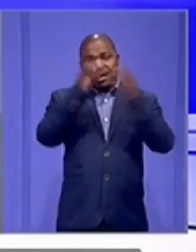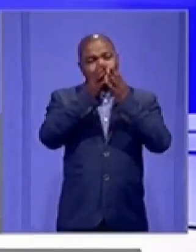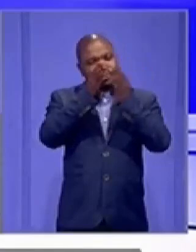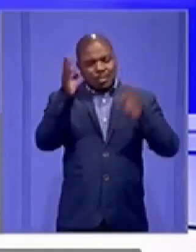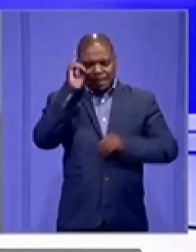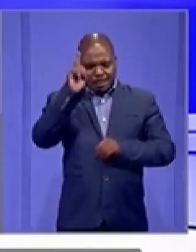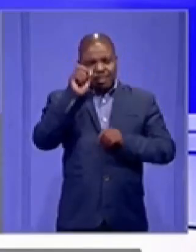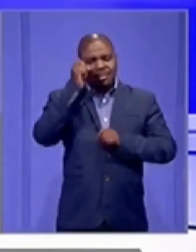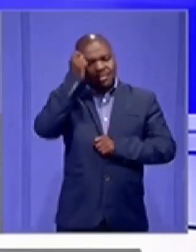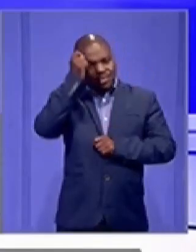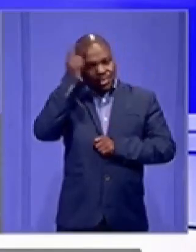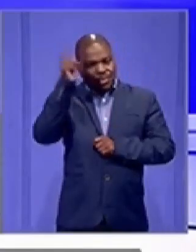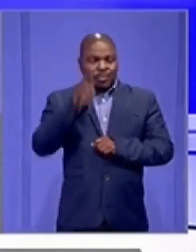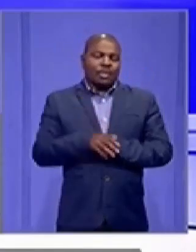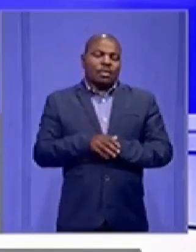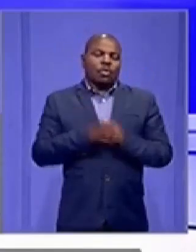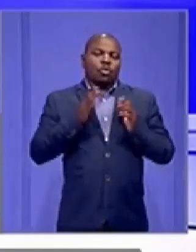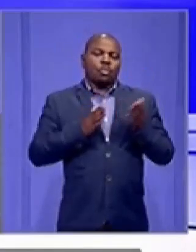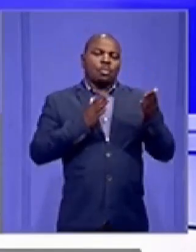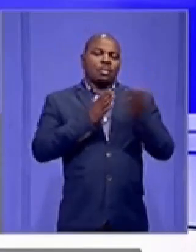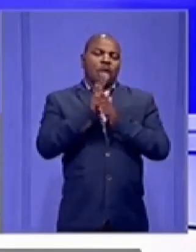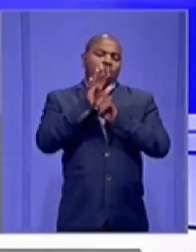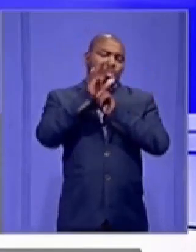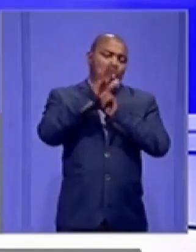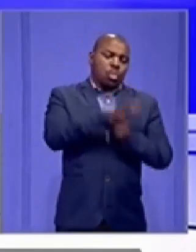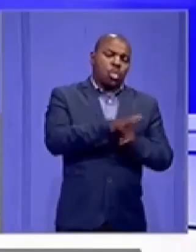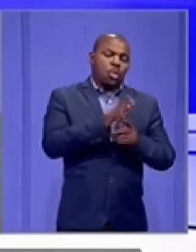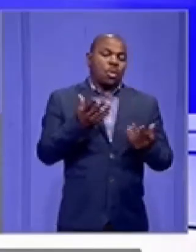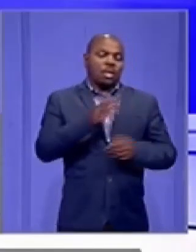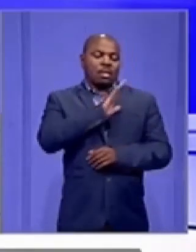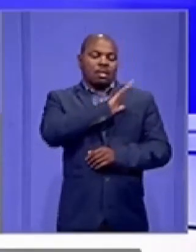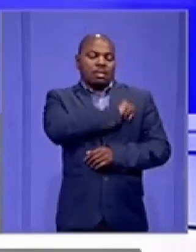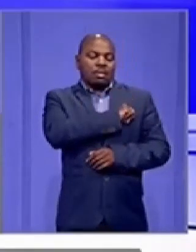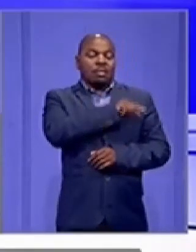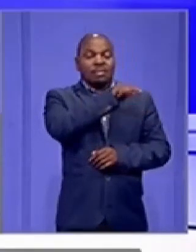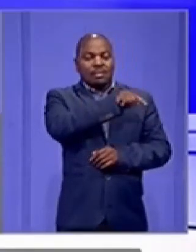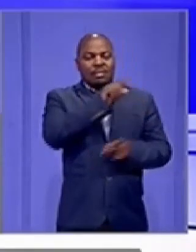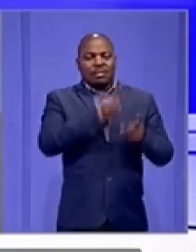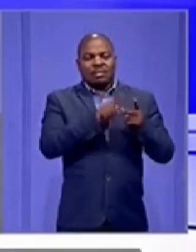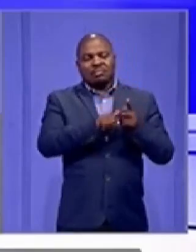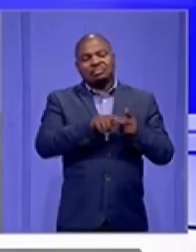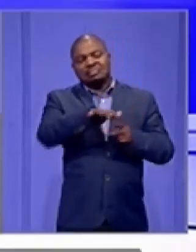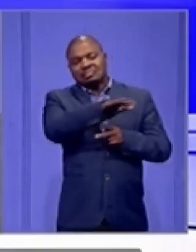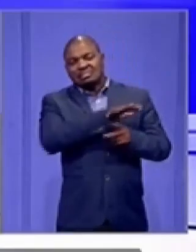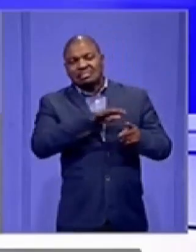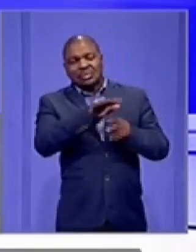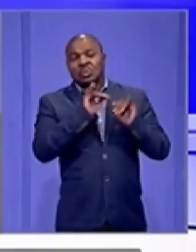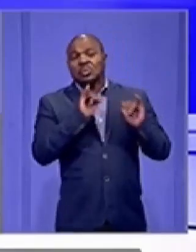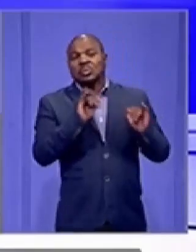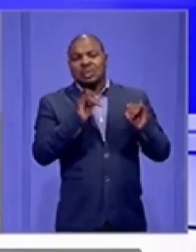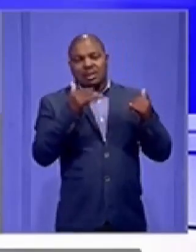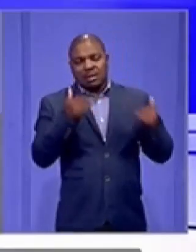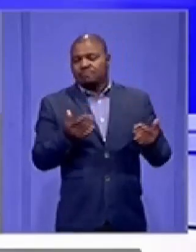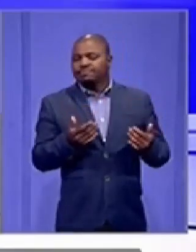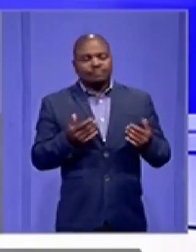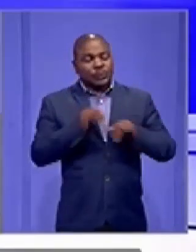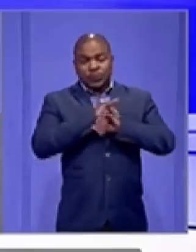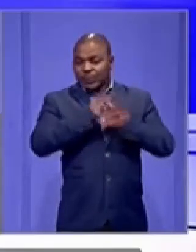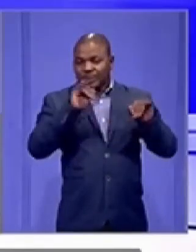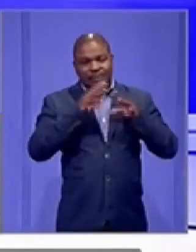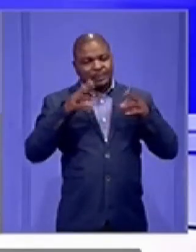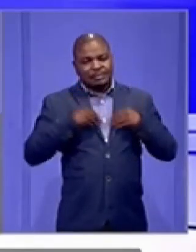le lemoge gore kgatako ya ditokelo tša botho ka Palestina le boemo bjo bo hlobaetšago bo fihlile maemong a